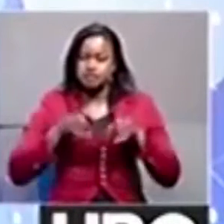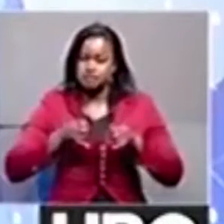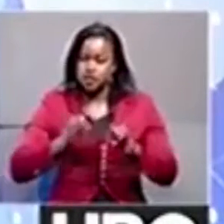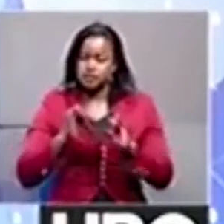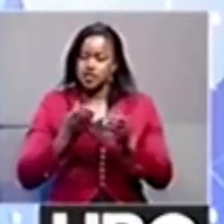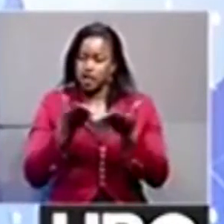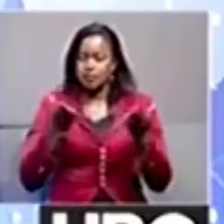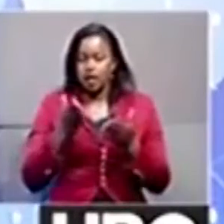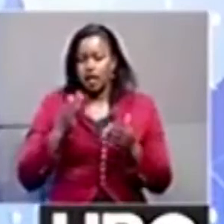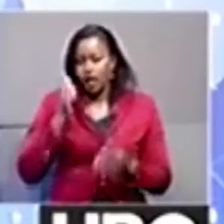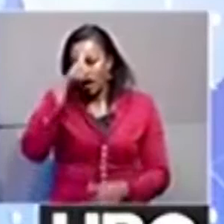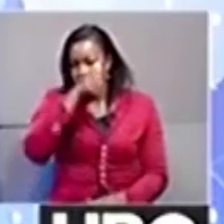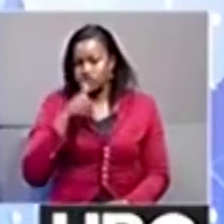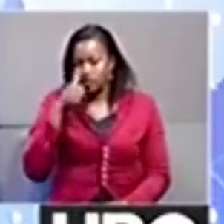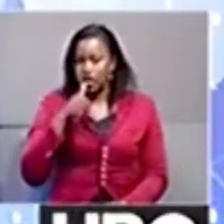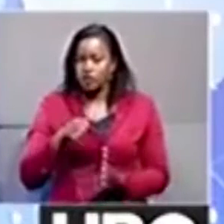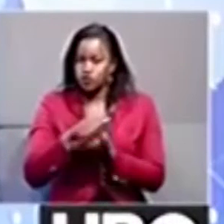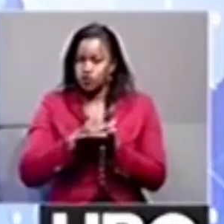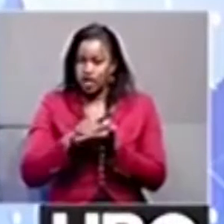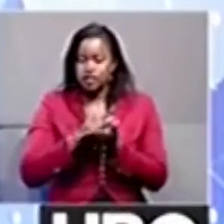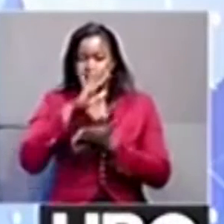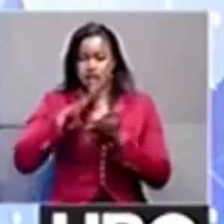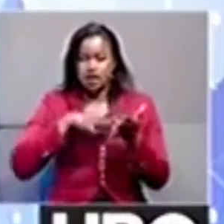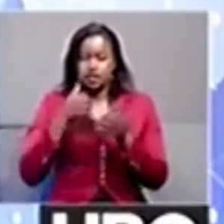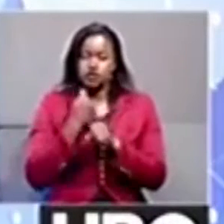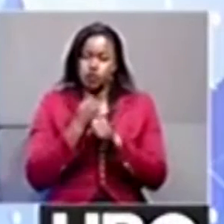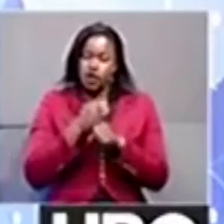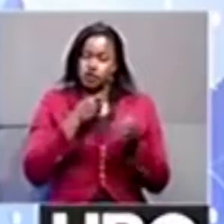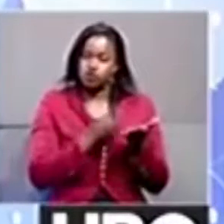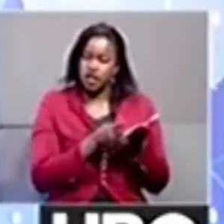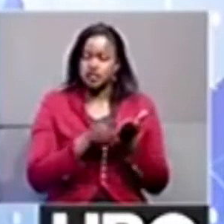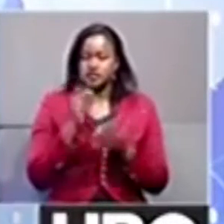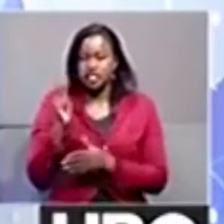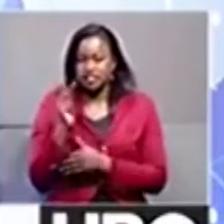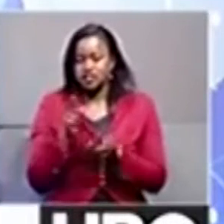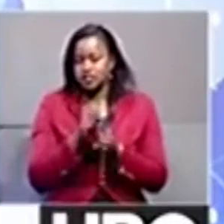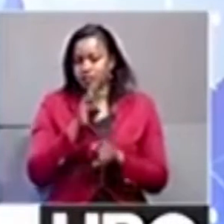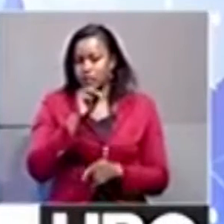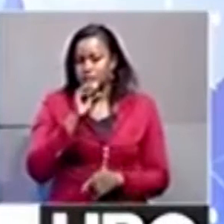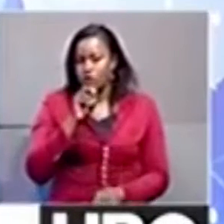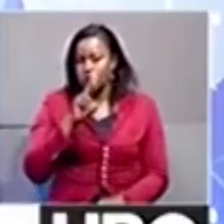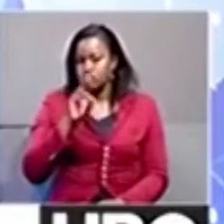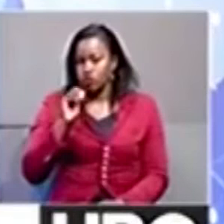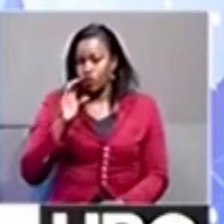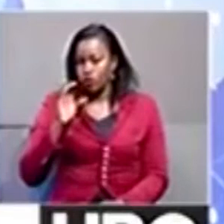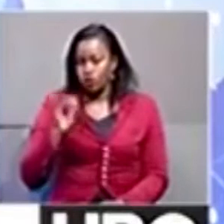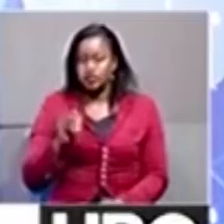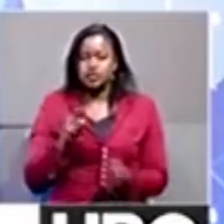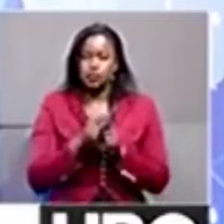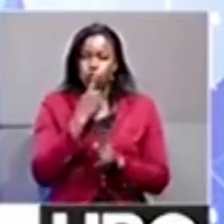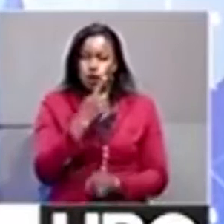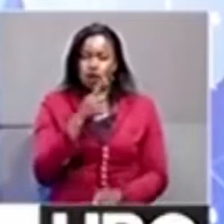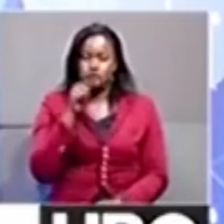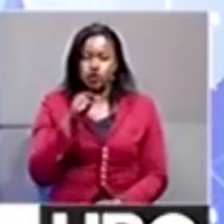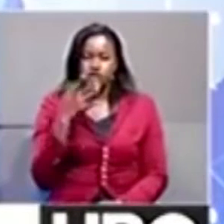by the African Organic Network in Uganda, Tanzania and Morocco. The euro 1.5 million